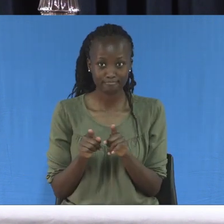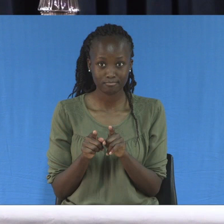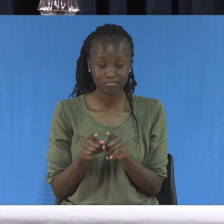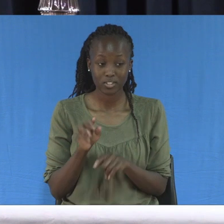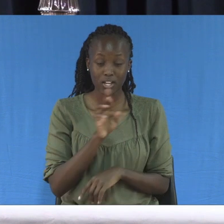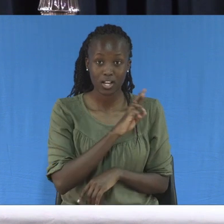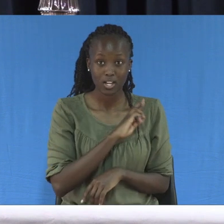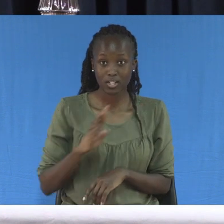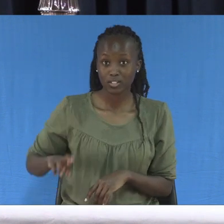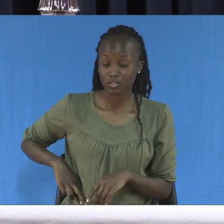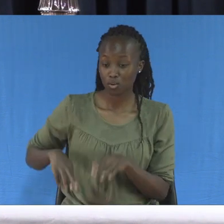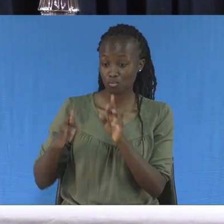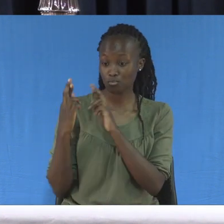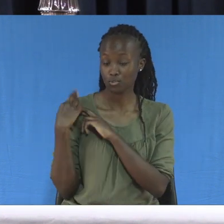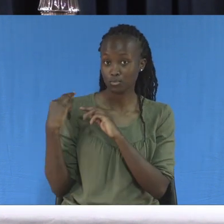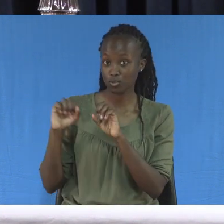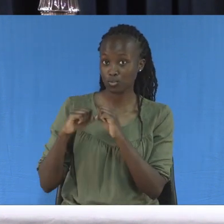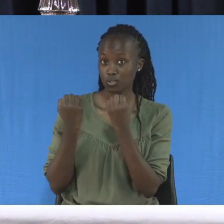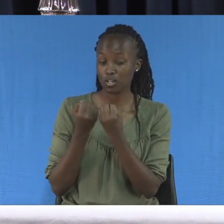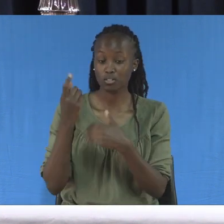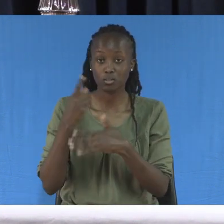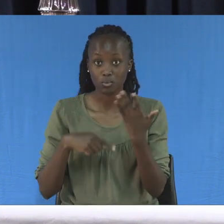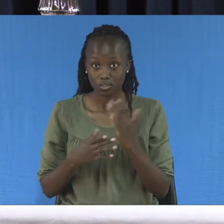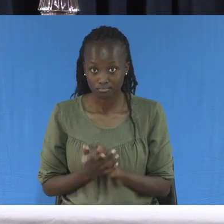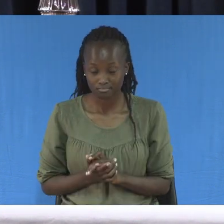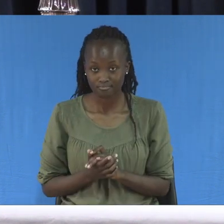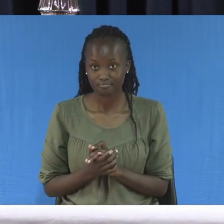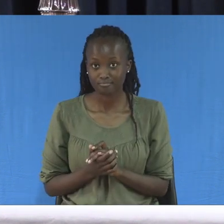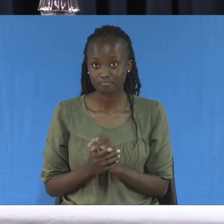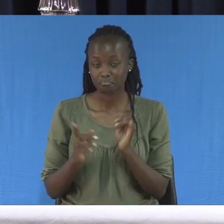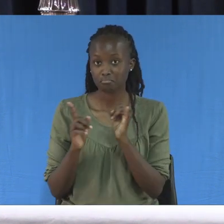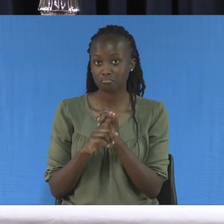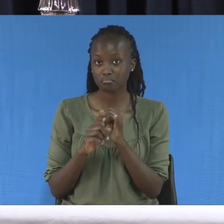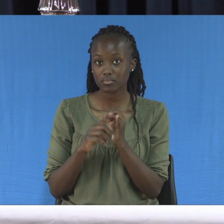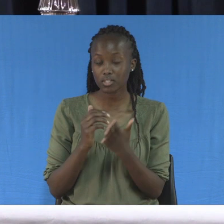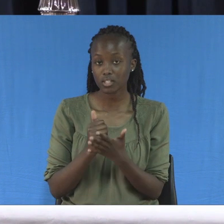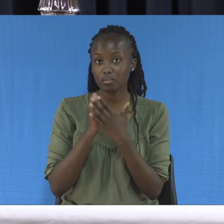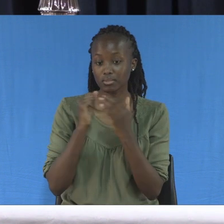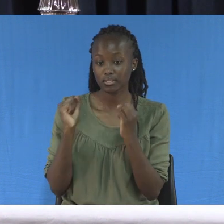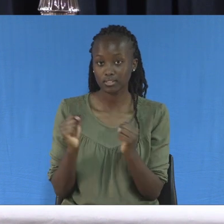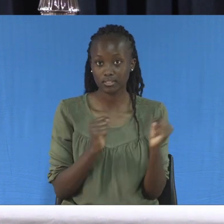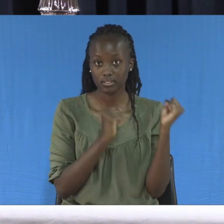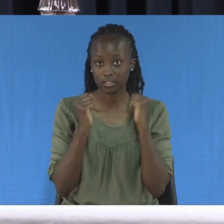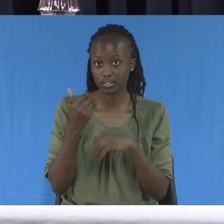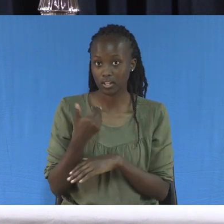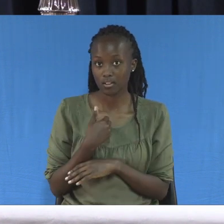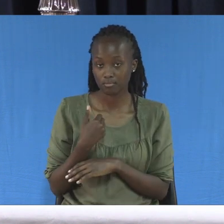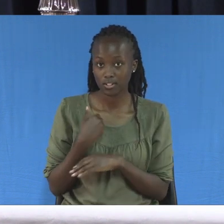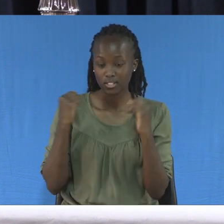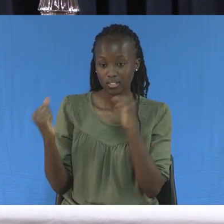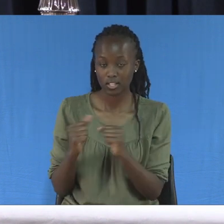of religion in the society is to provide strength in as far as